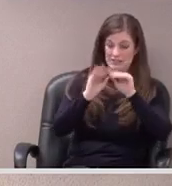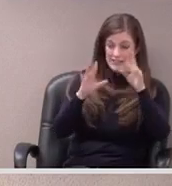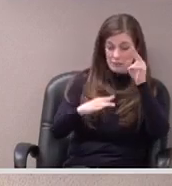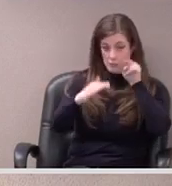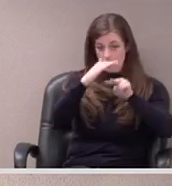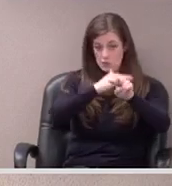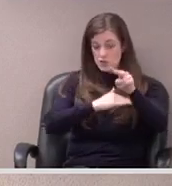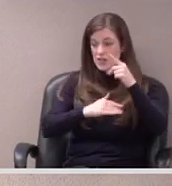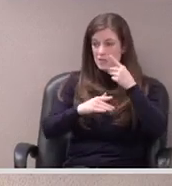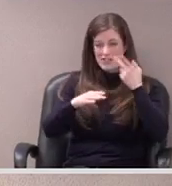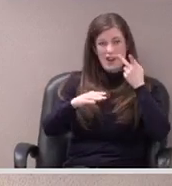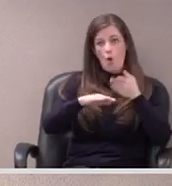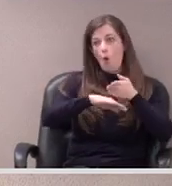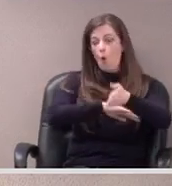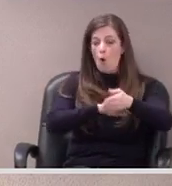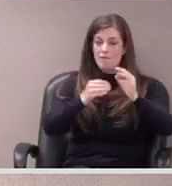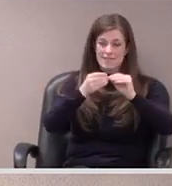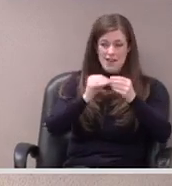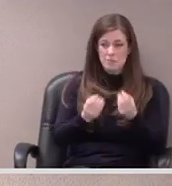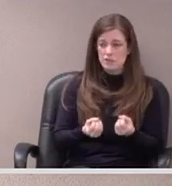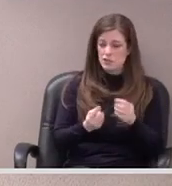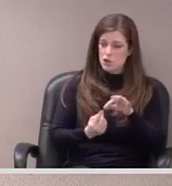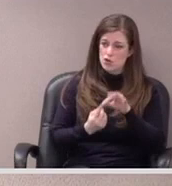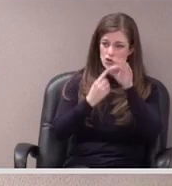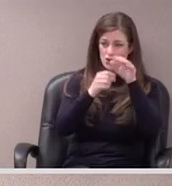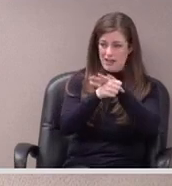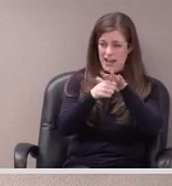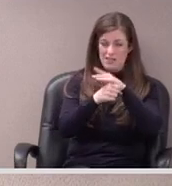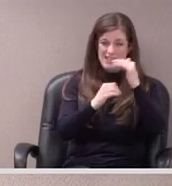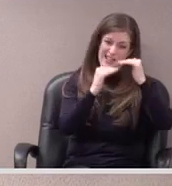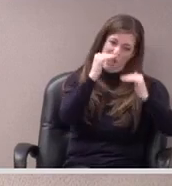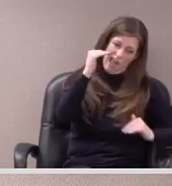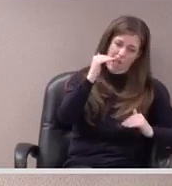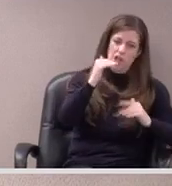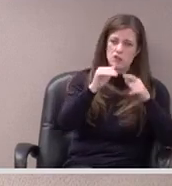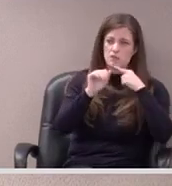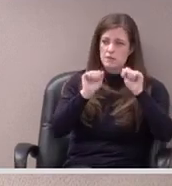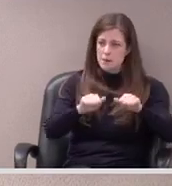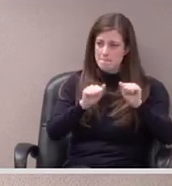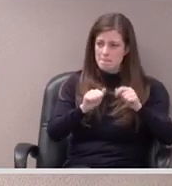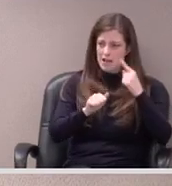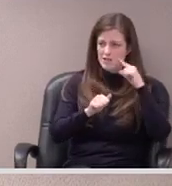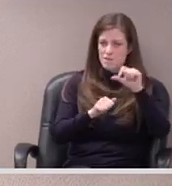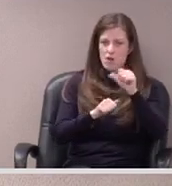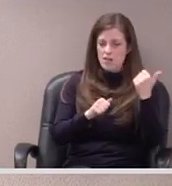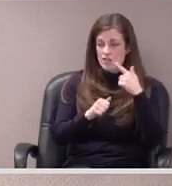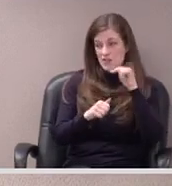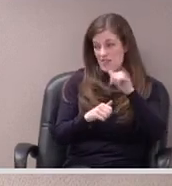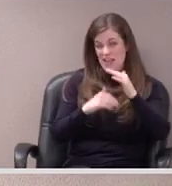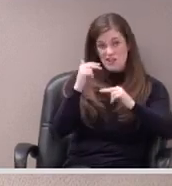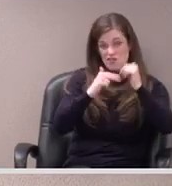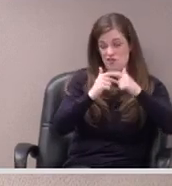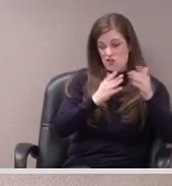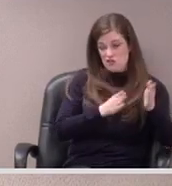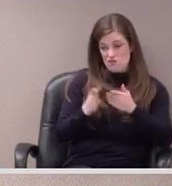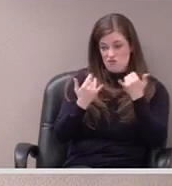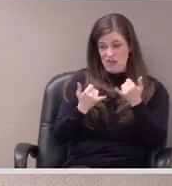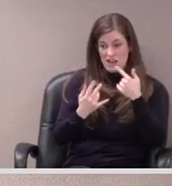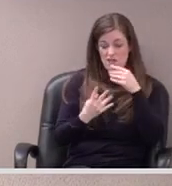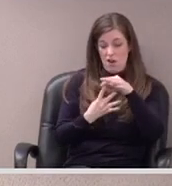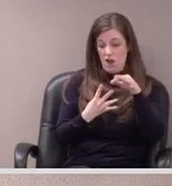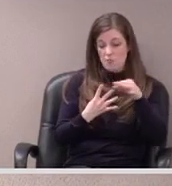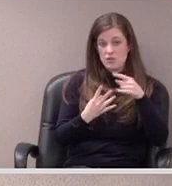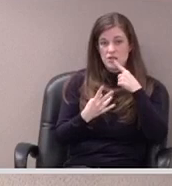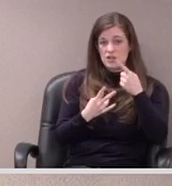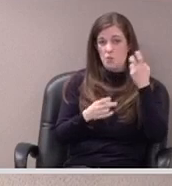we are over capacity in certain areas and under capacity in others, and that's the infrastructure we have right now. So, I mean, our options are to put a hard